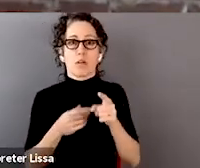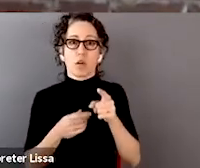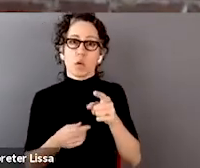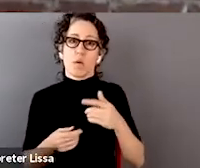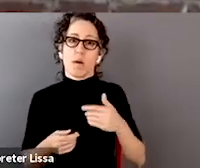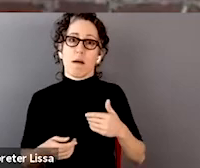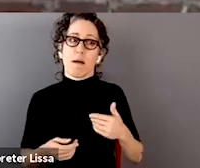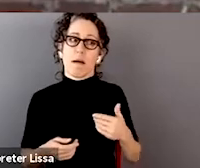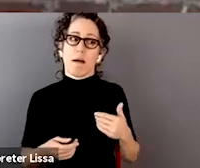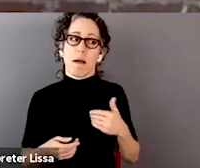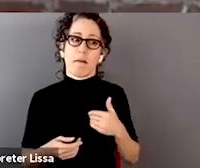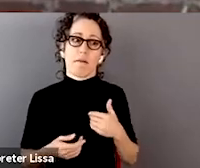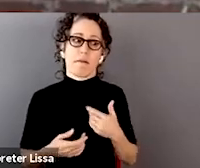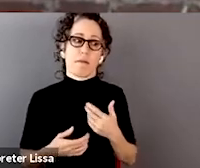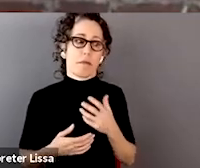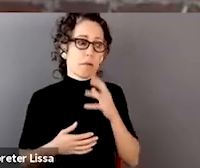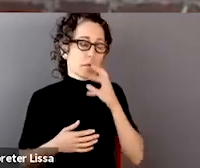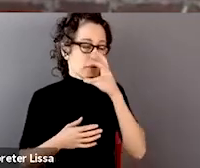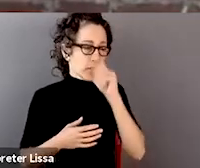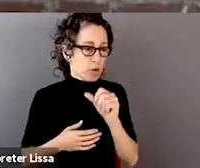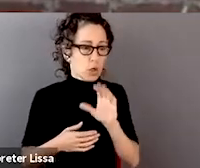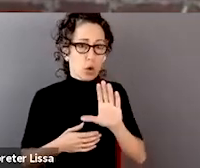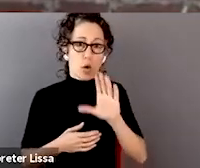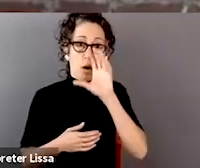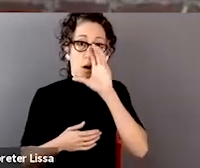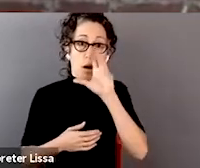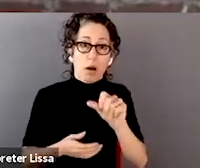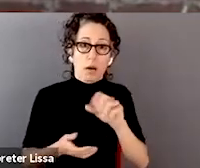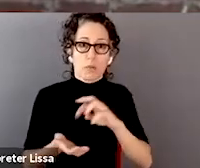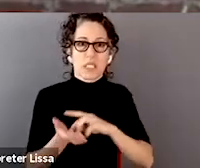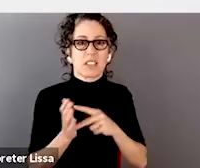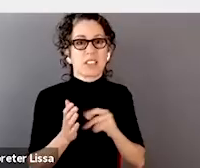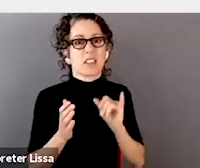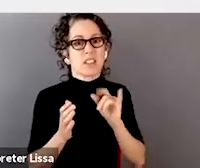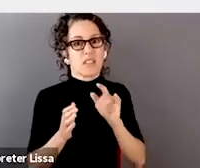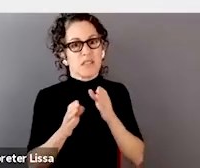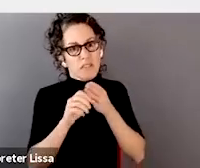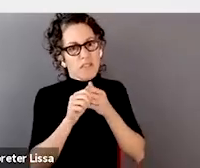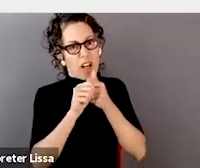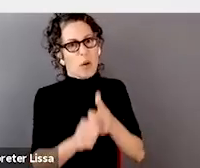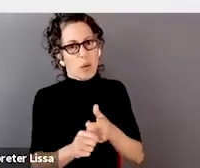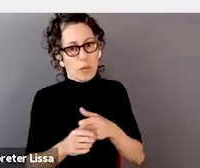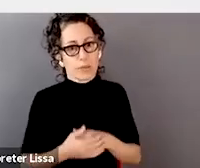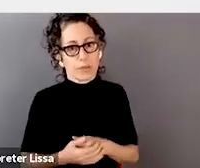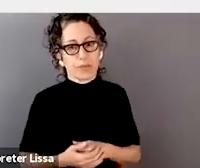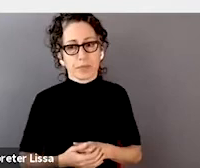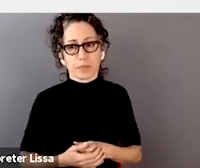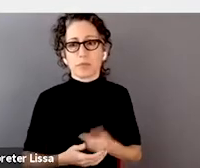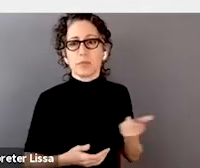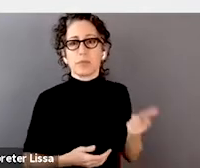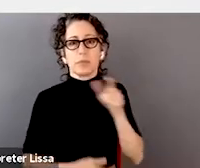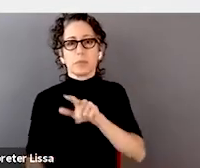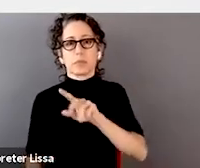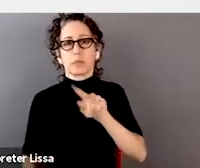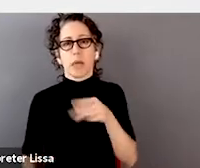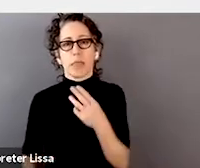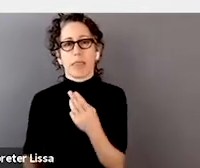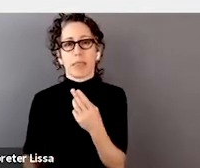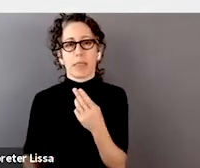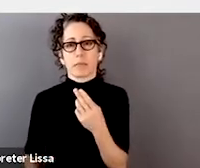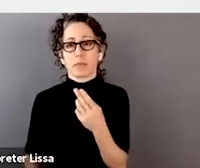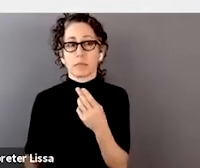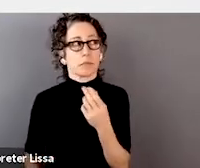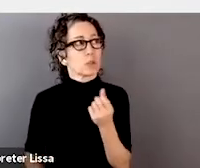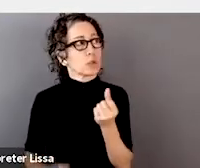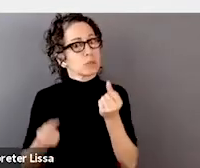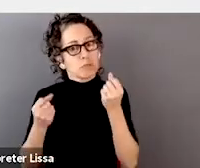uh i totally agree with beth is a good first step when and one follow-up there there are plenty of open source